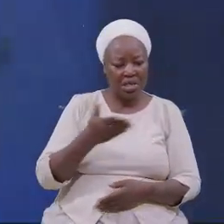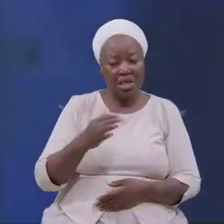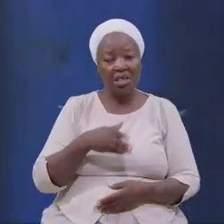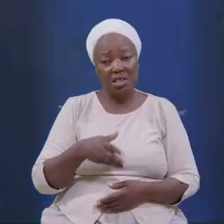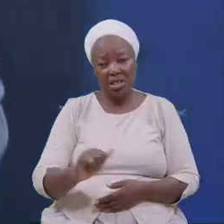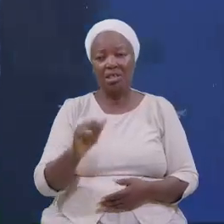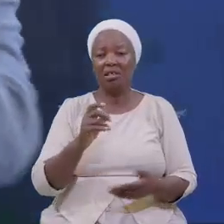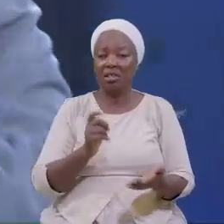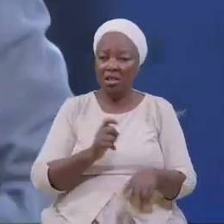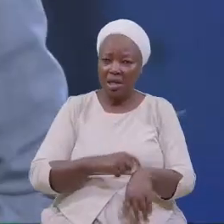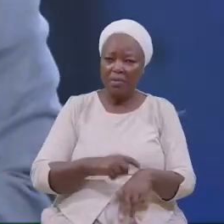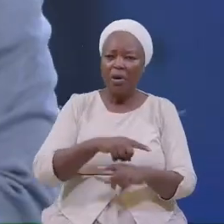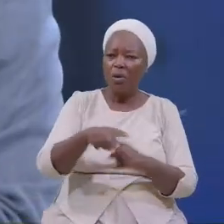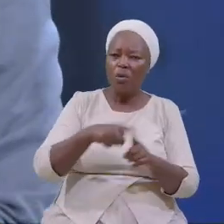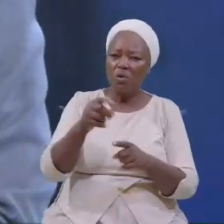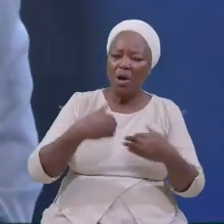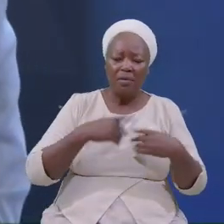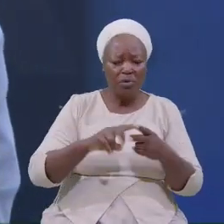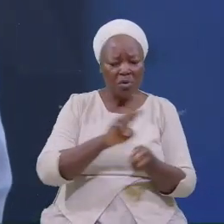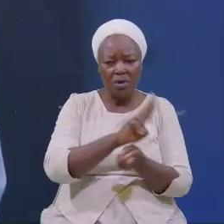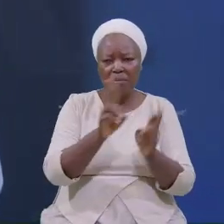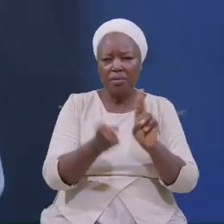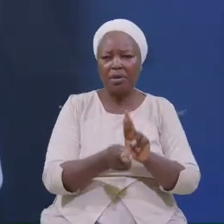when you ought to repent.